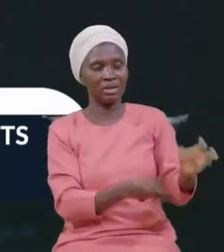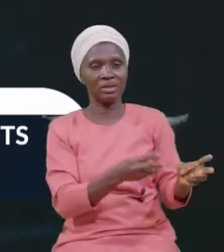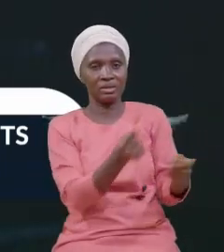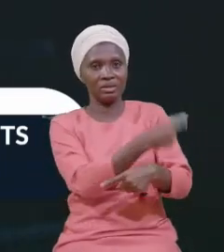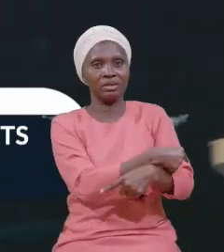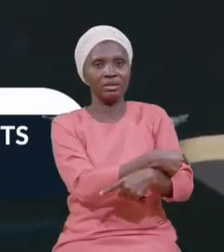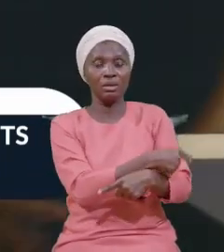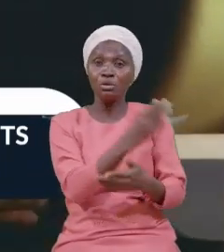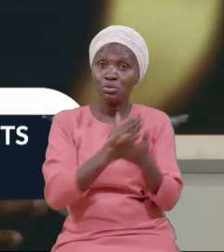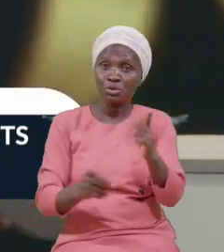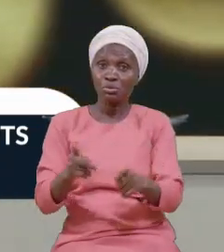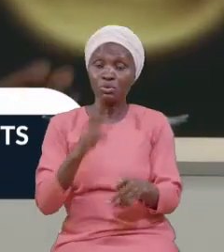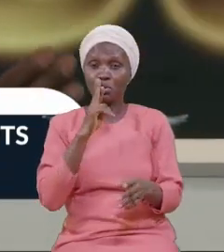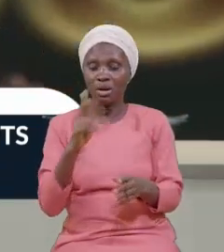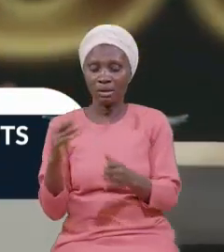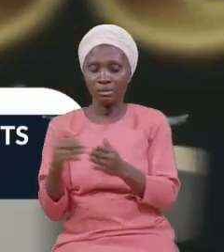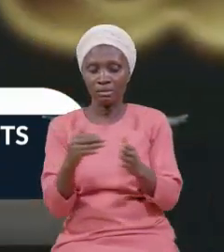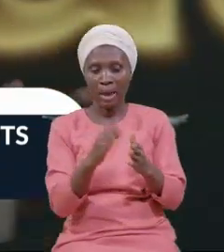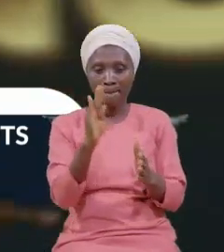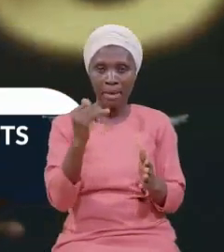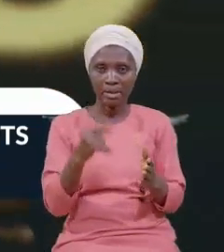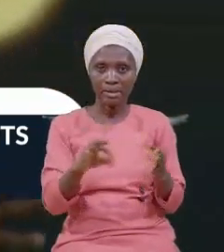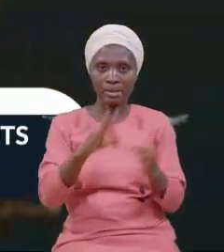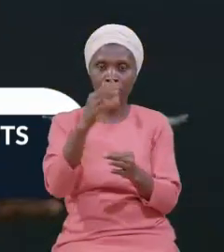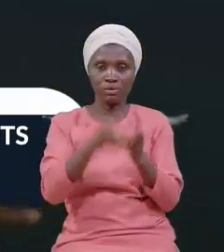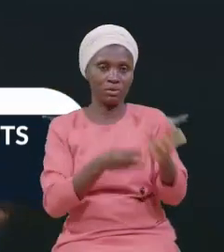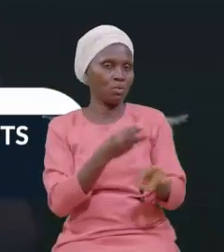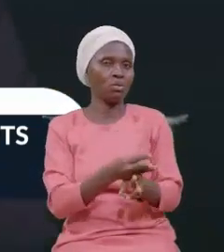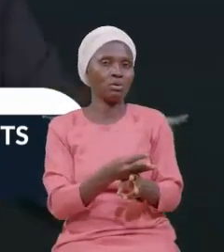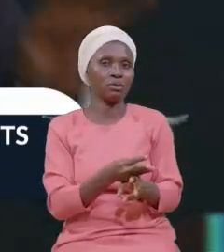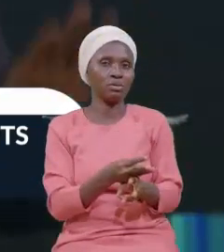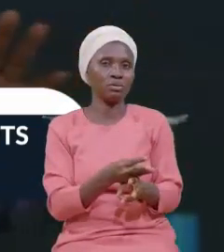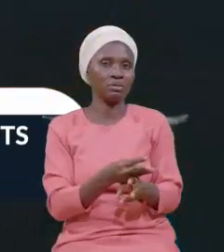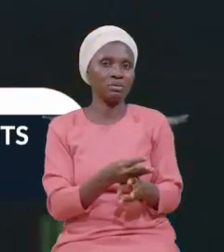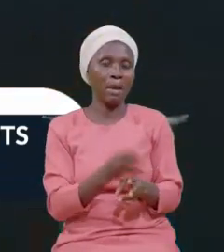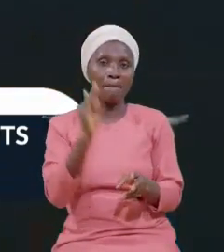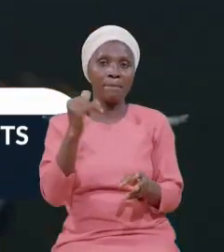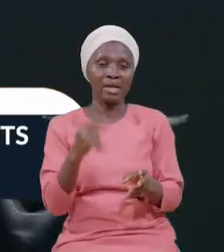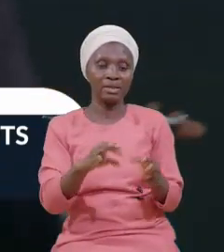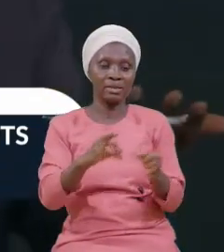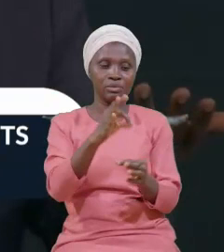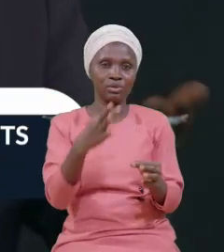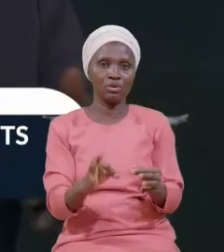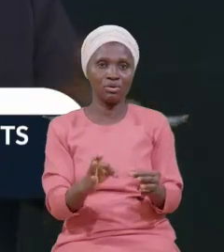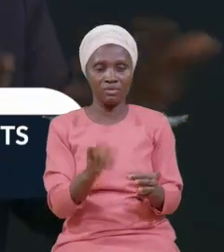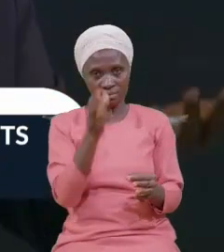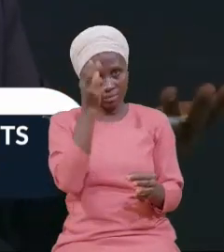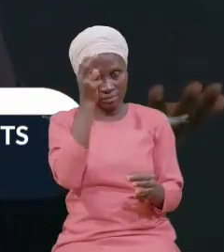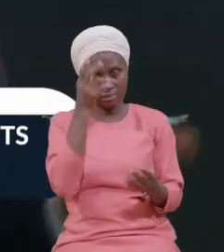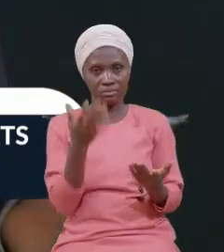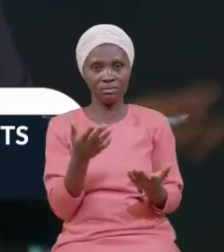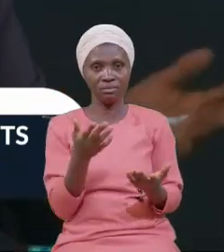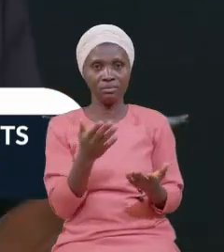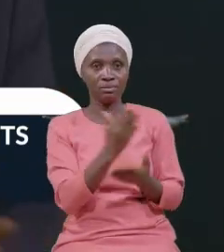world. There's the spirit of Satan. The people who are led, who are